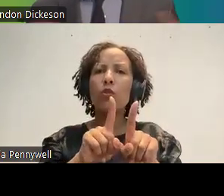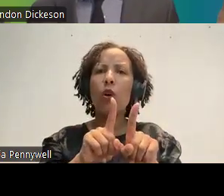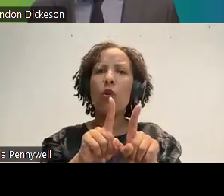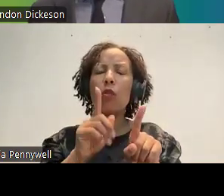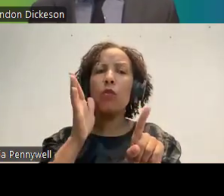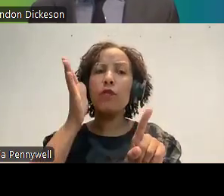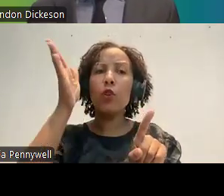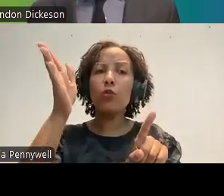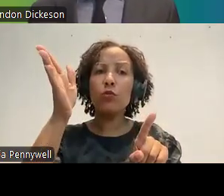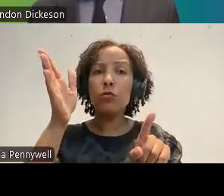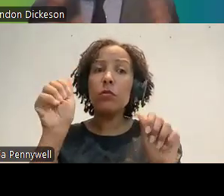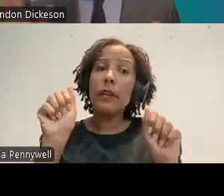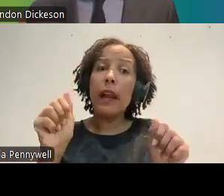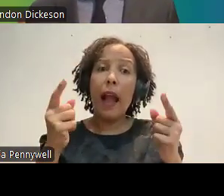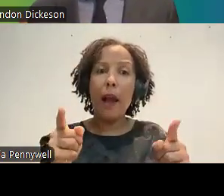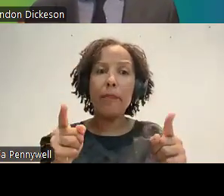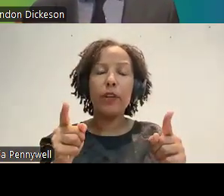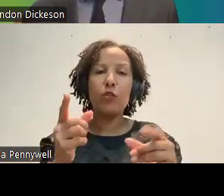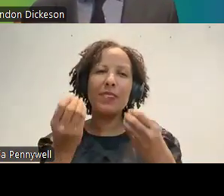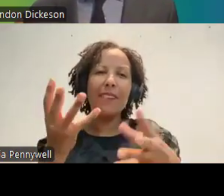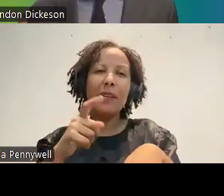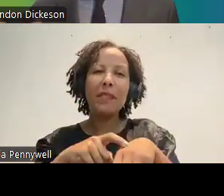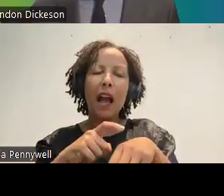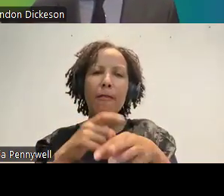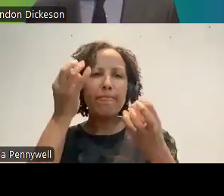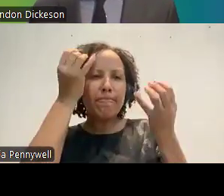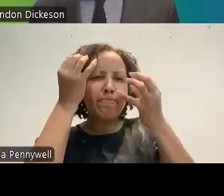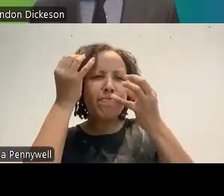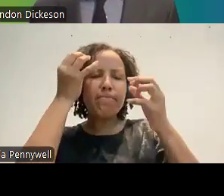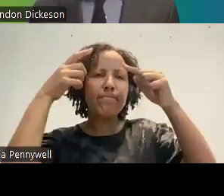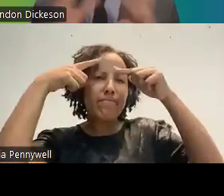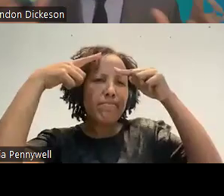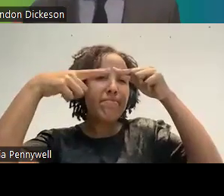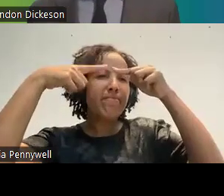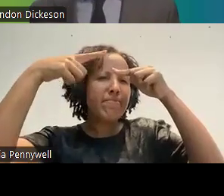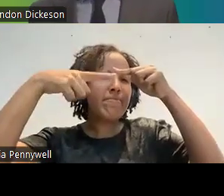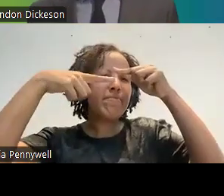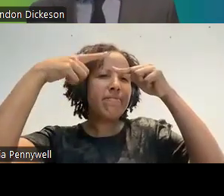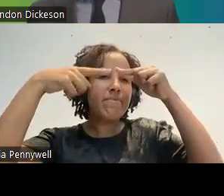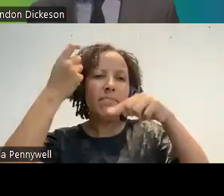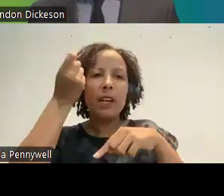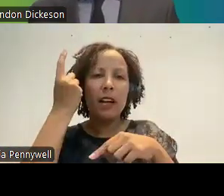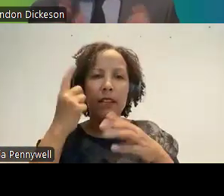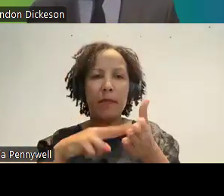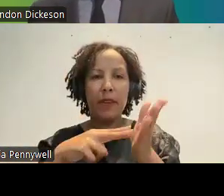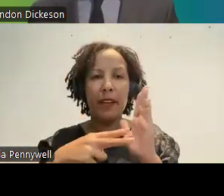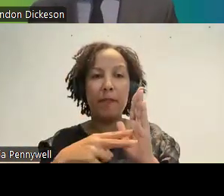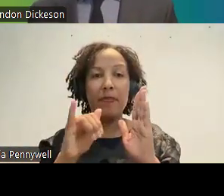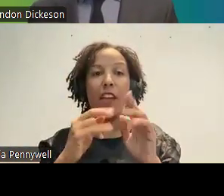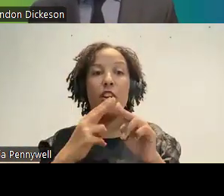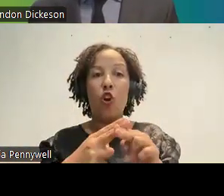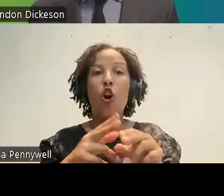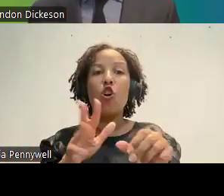all of those different elements, everything that comes up or that could come up. That is total informed consent. And I'm a big believer in